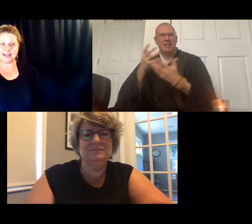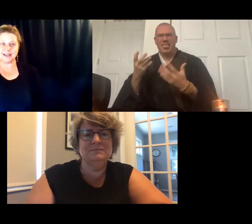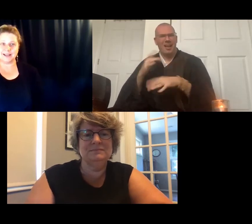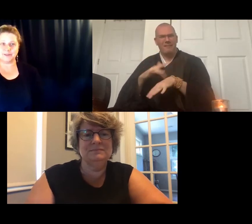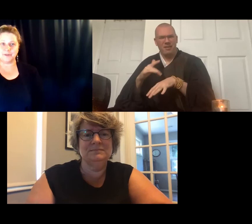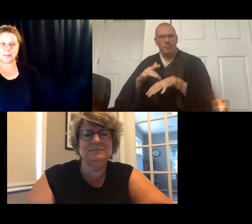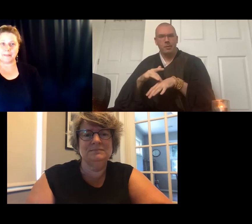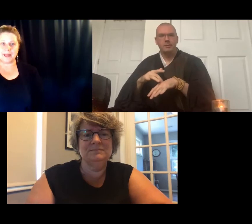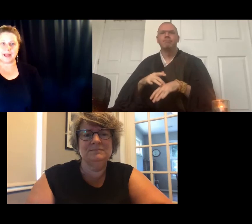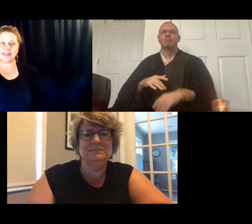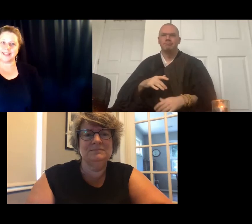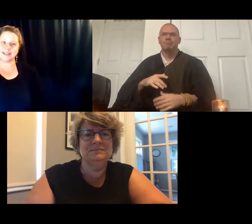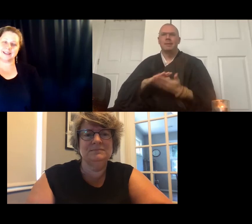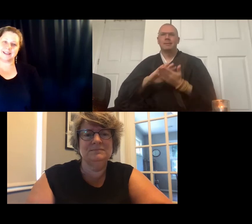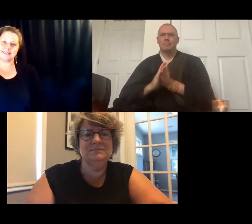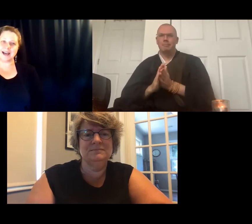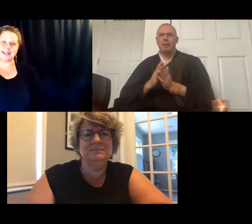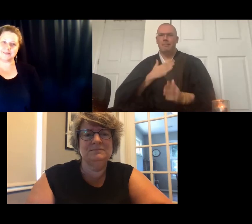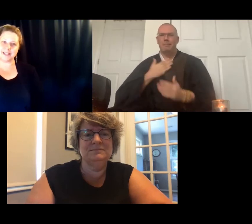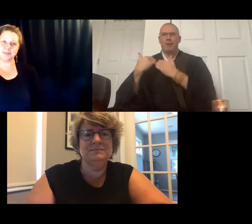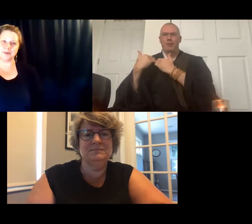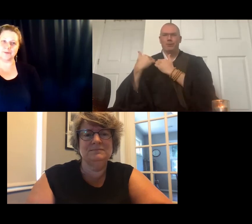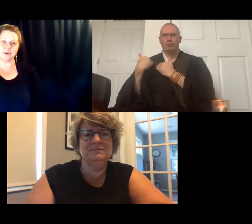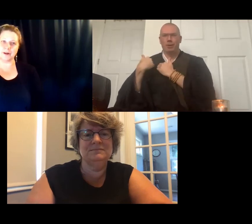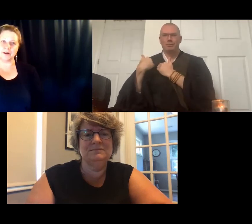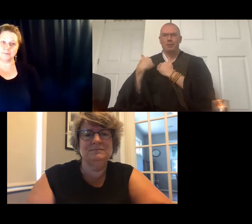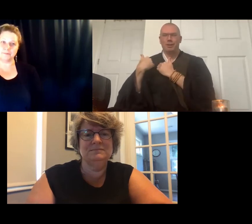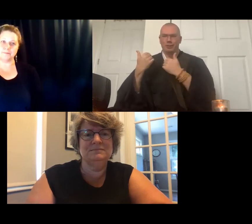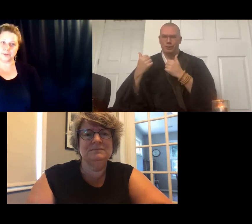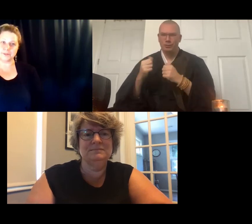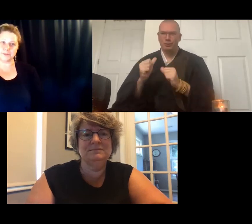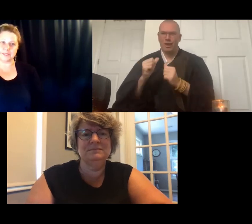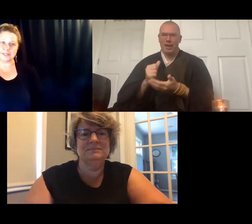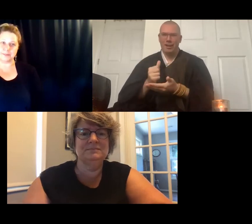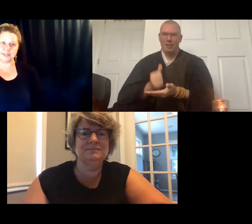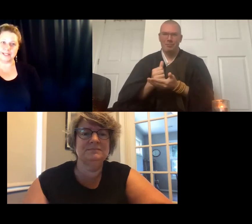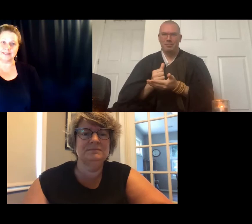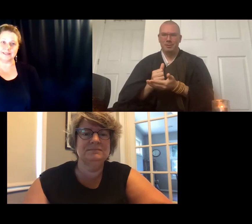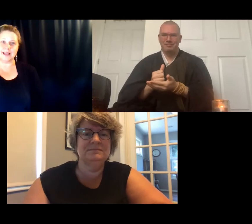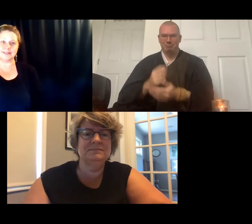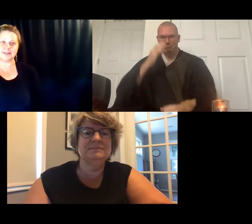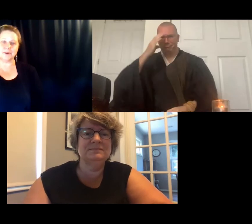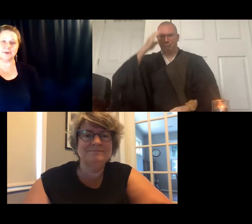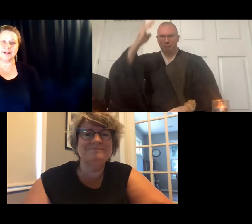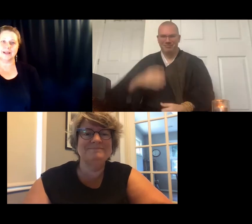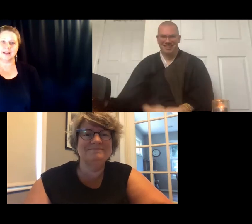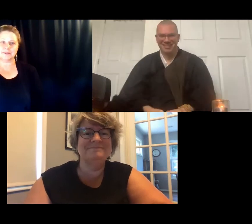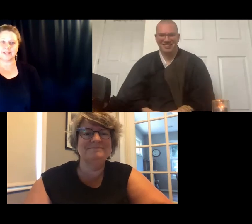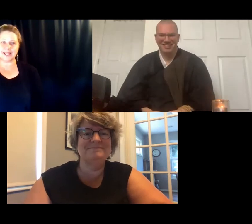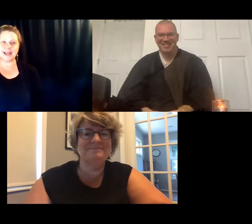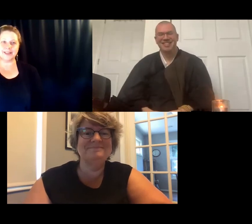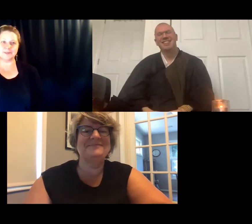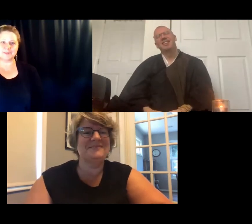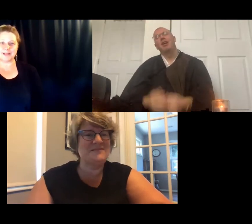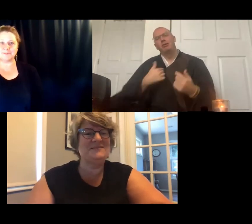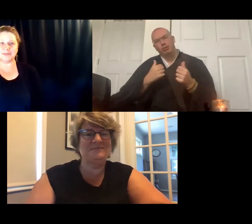this. I think it's not as available for persons with disabilities. And so